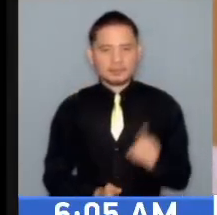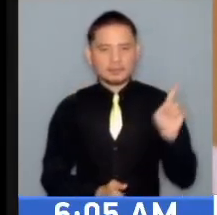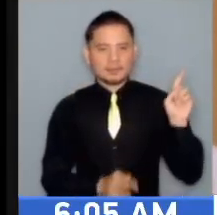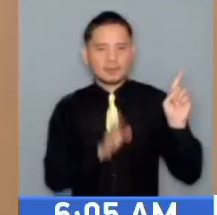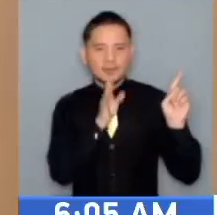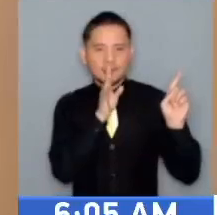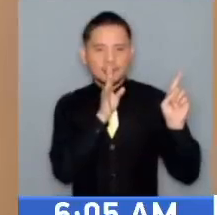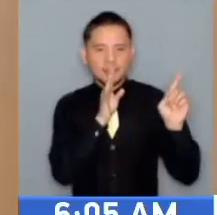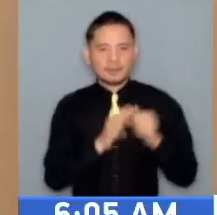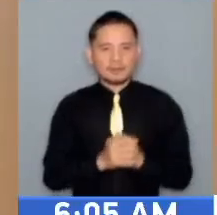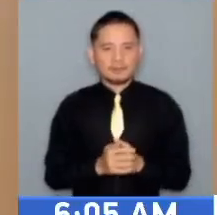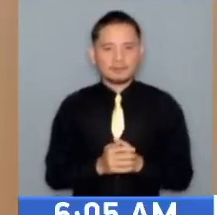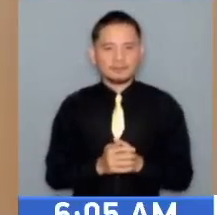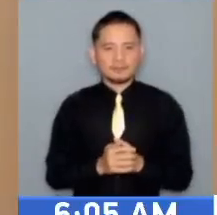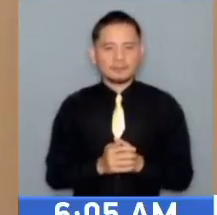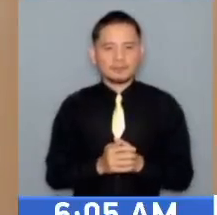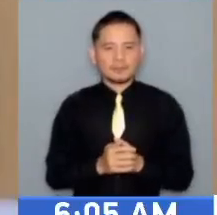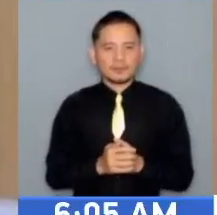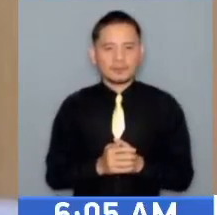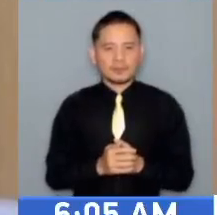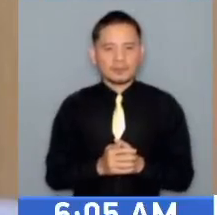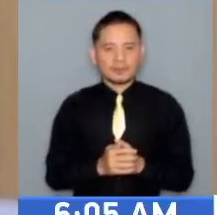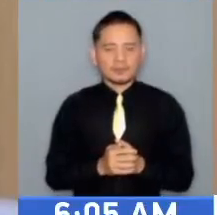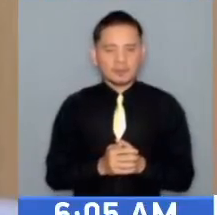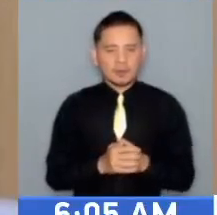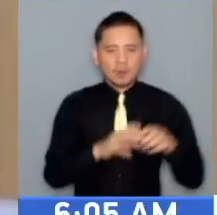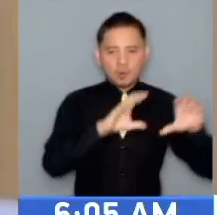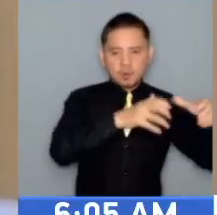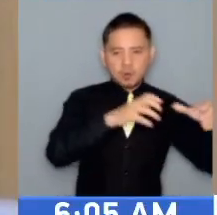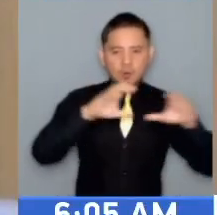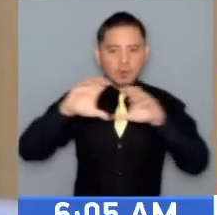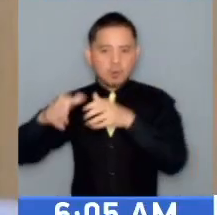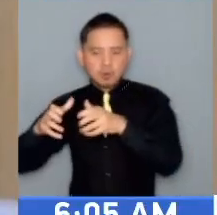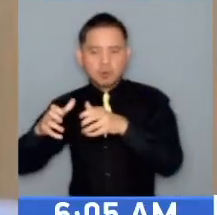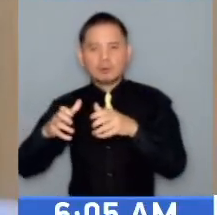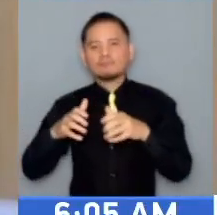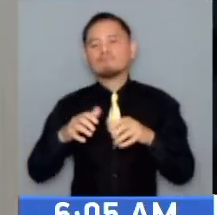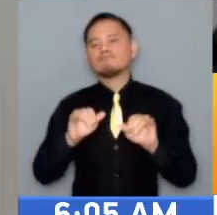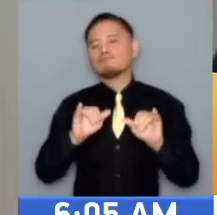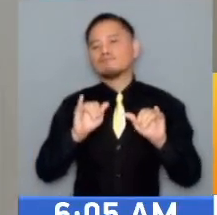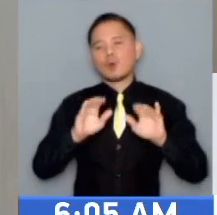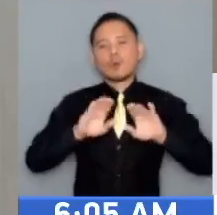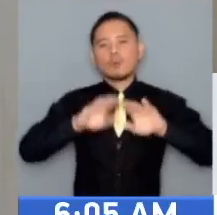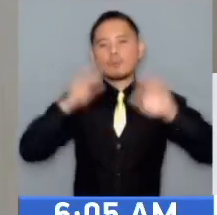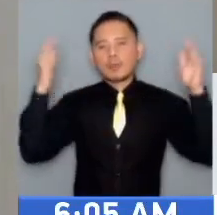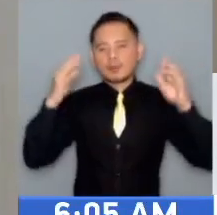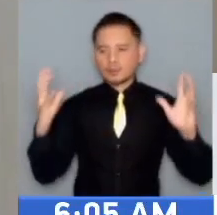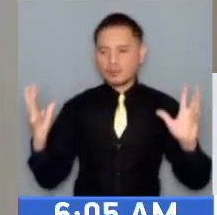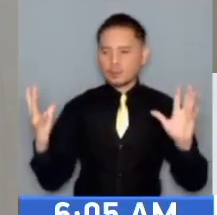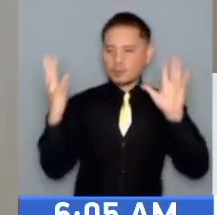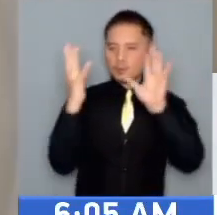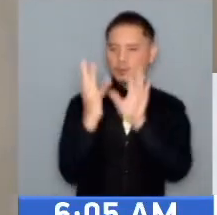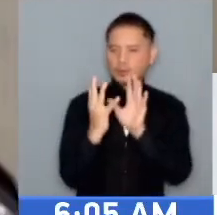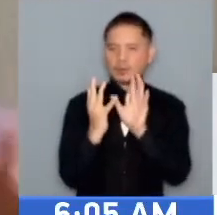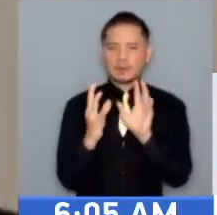having the work of both sides to continue and bear fruit. But